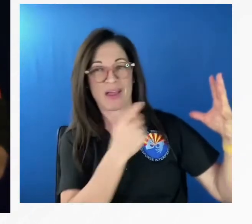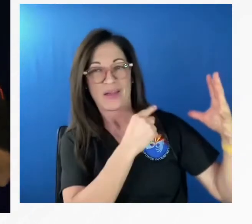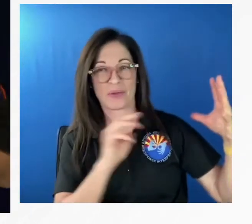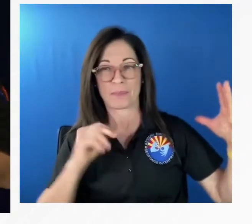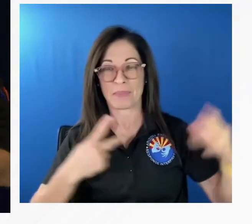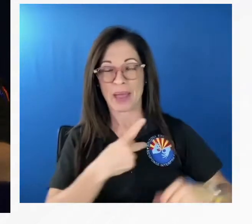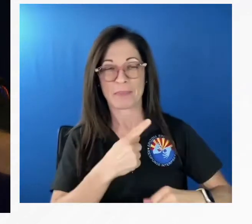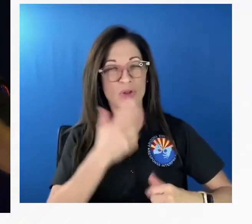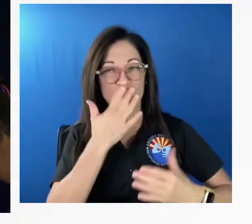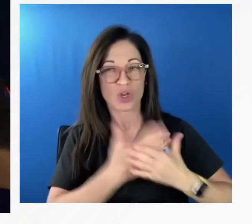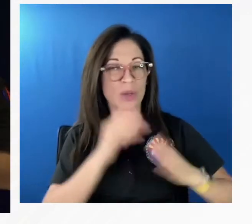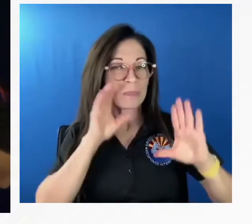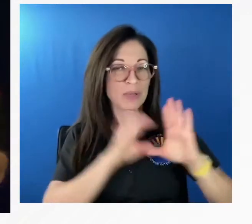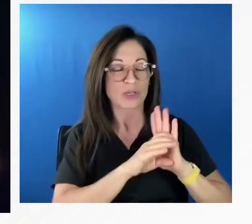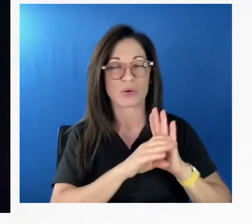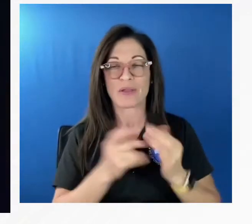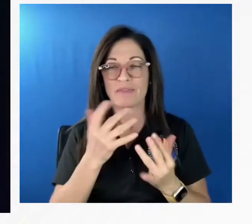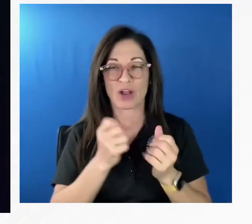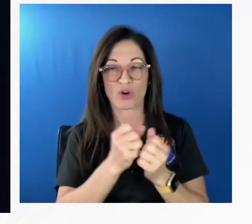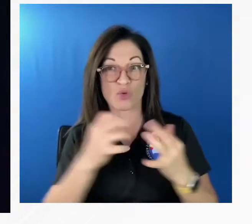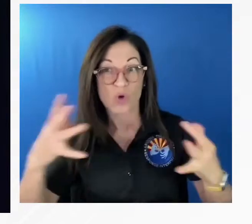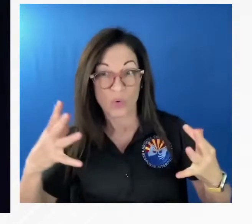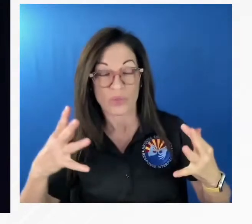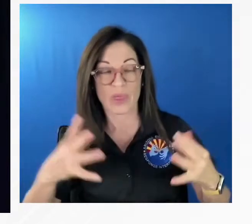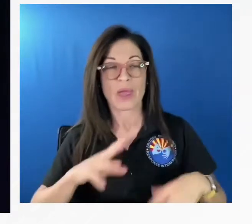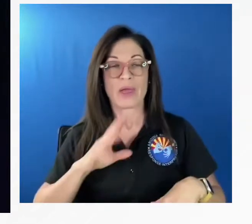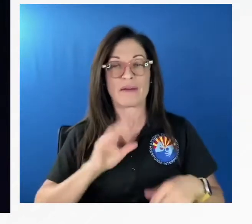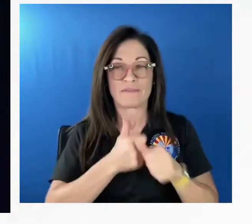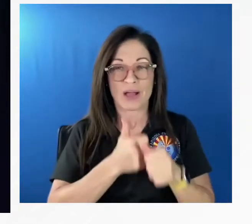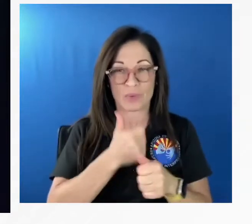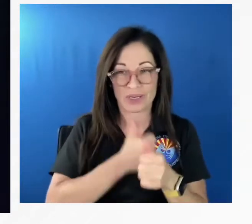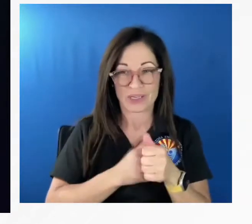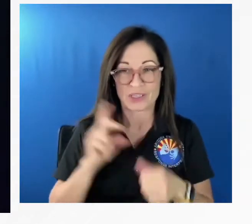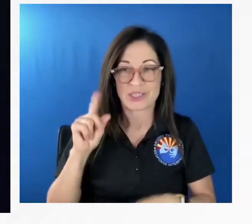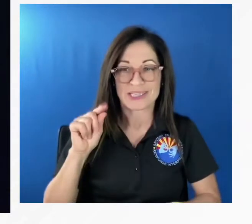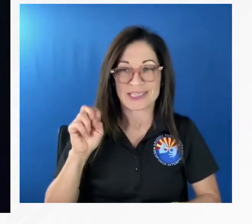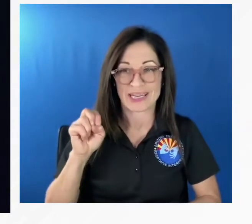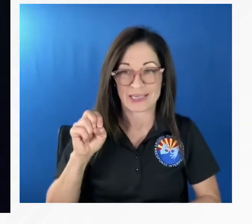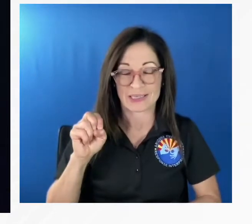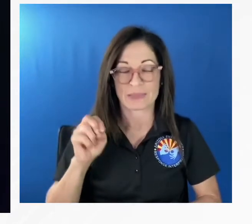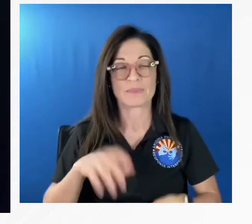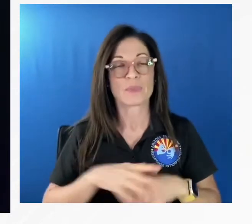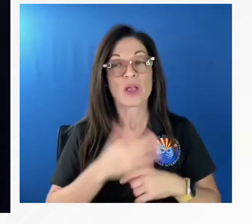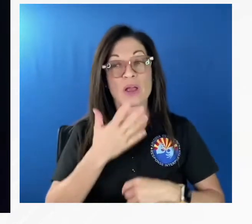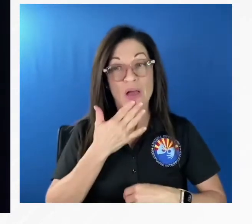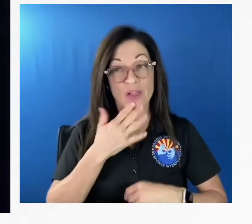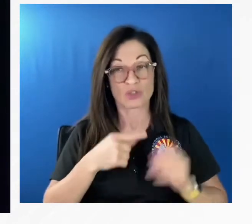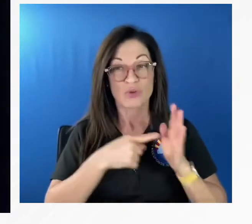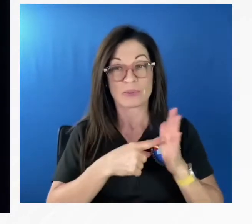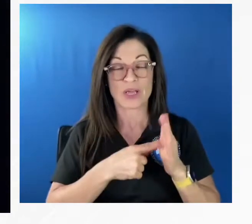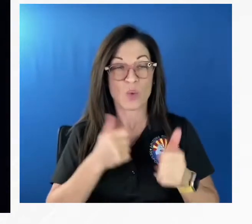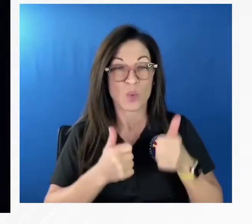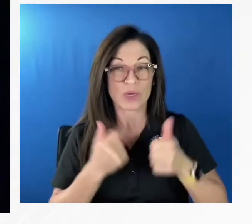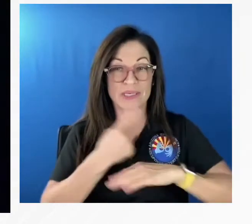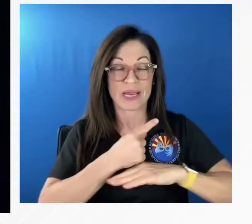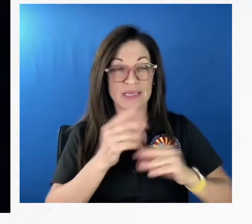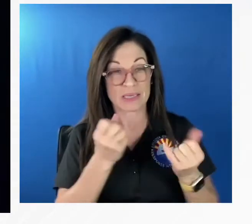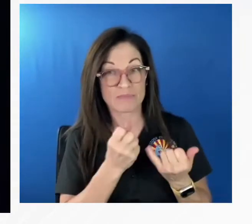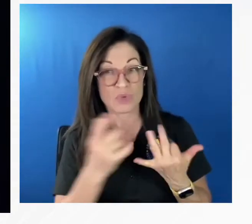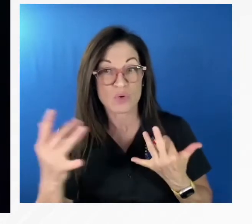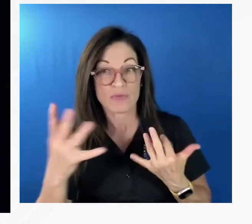the fire growth and when it moved by date. The colors represent the days that it moved and the dates associated with